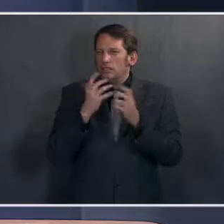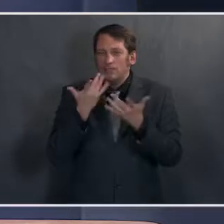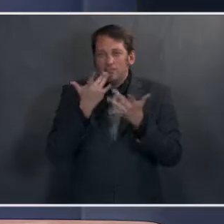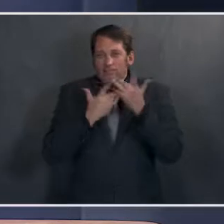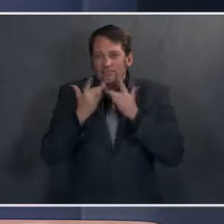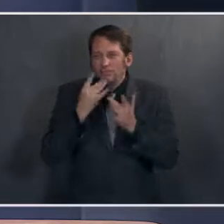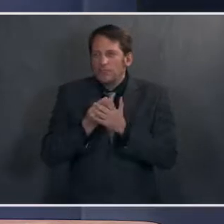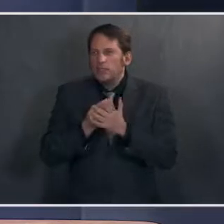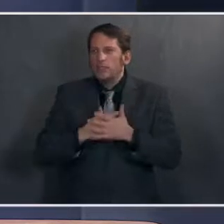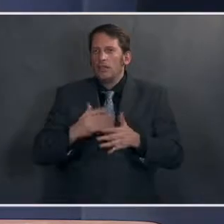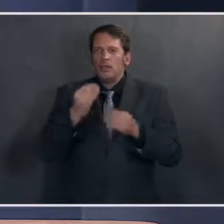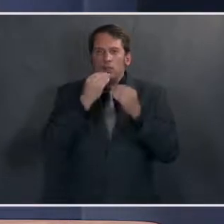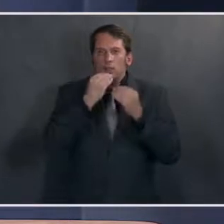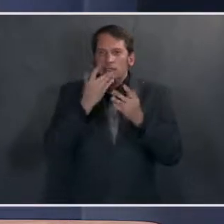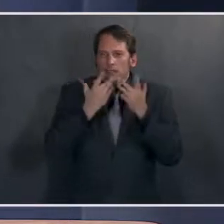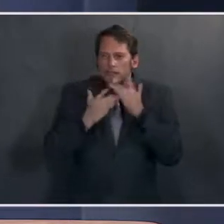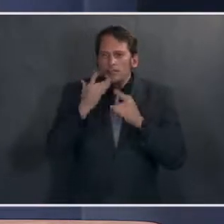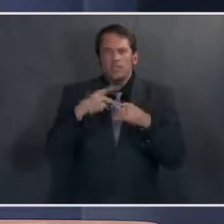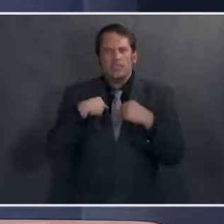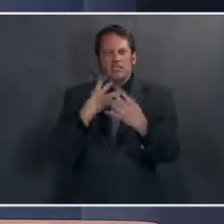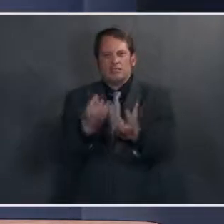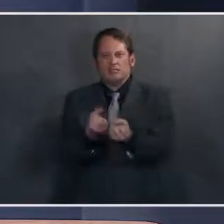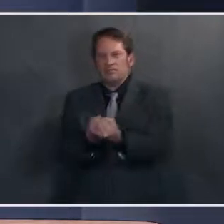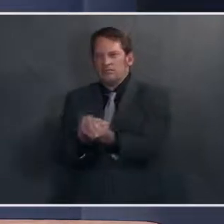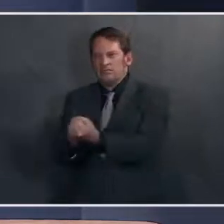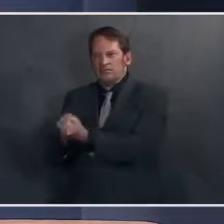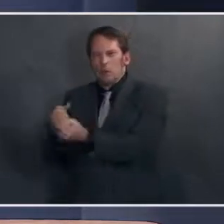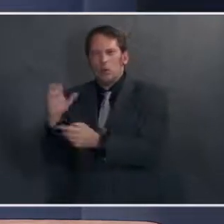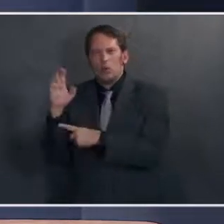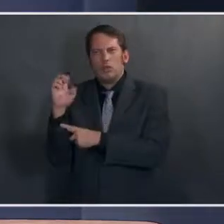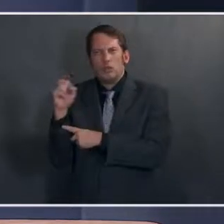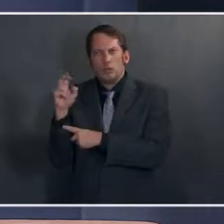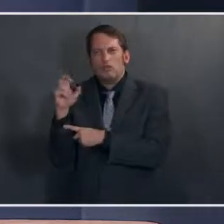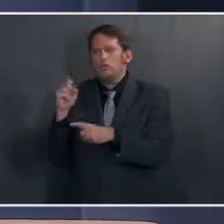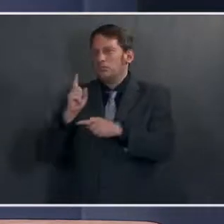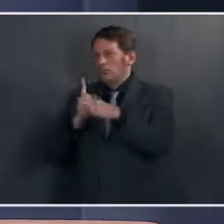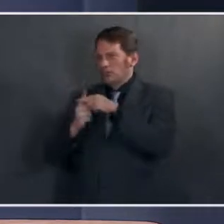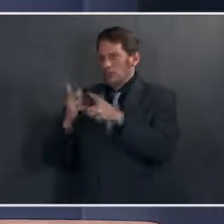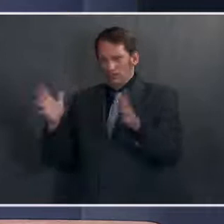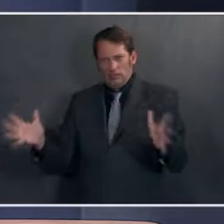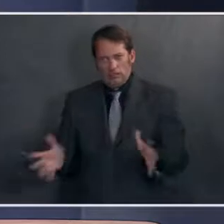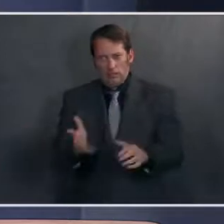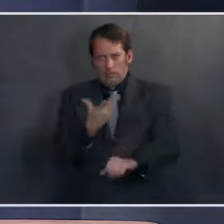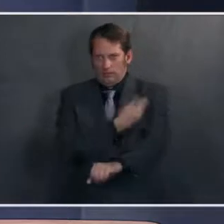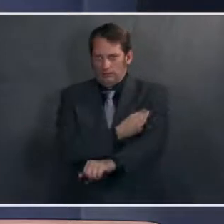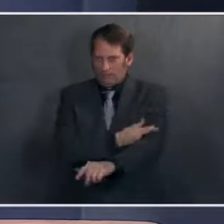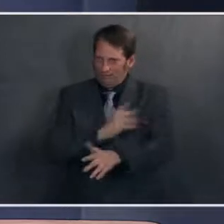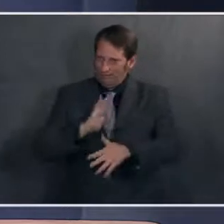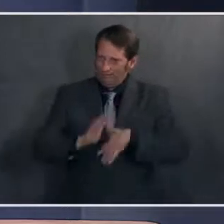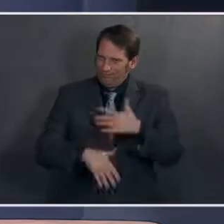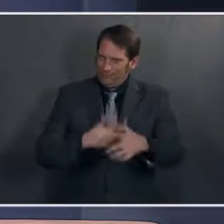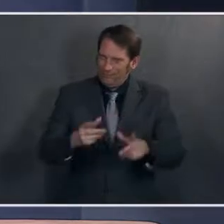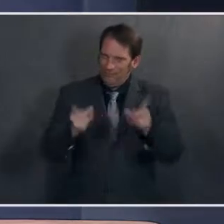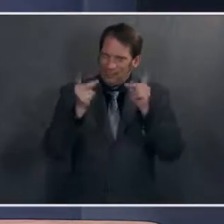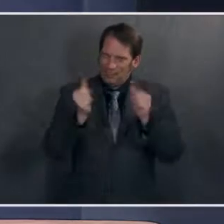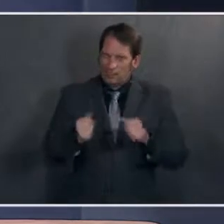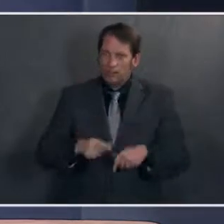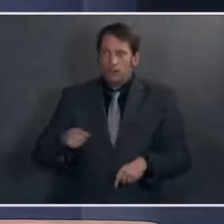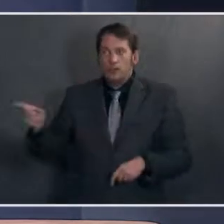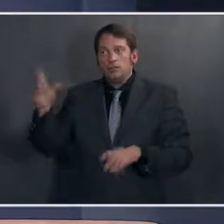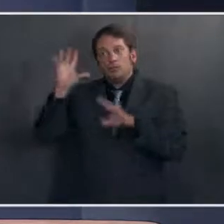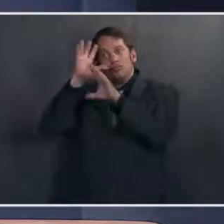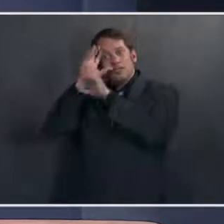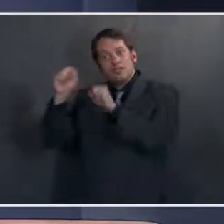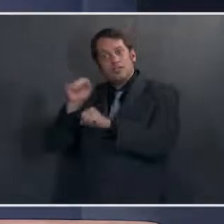into arms faster. The president and the senators were also in agreement over the need to go big and to meet the challenges we face with a response